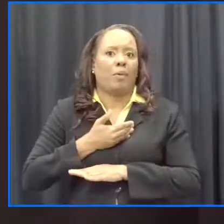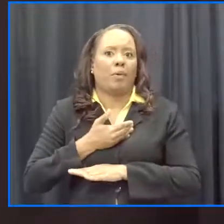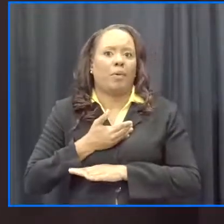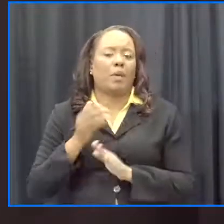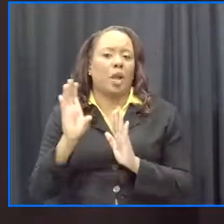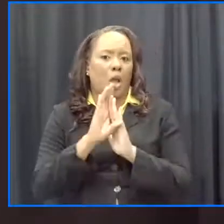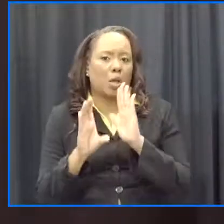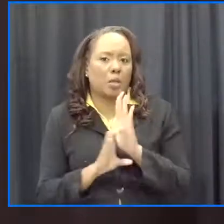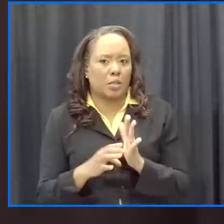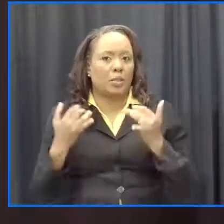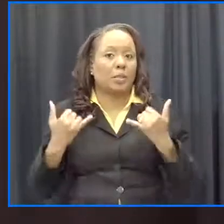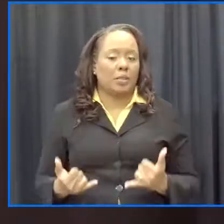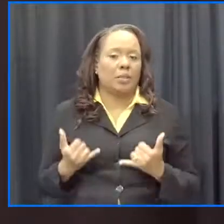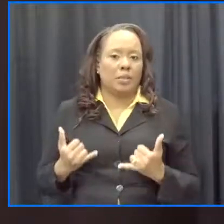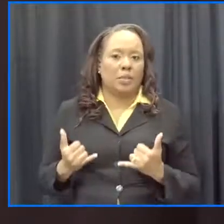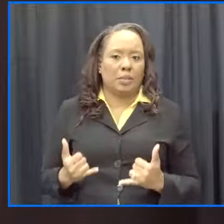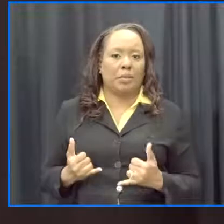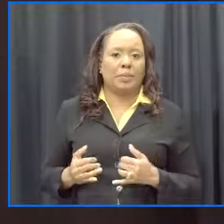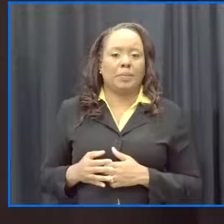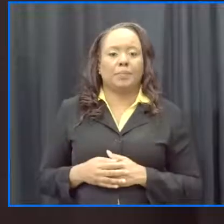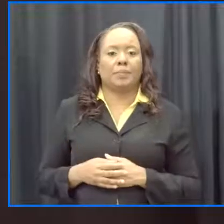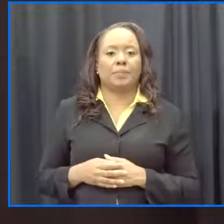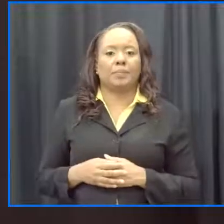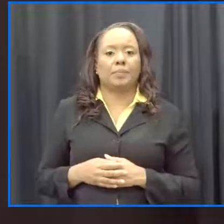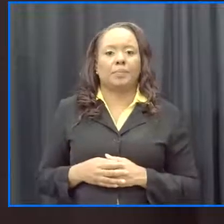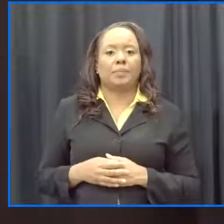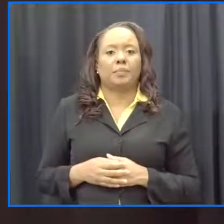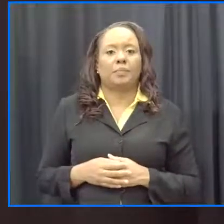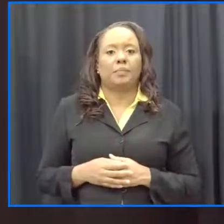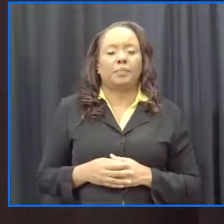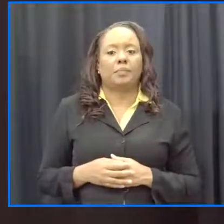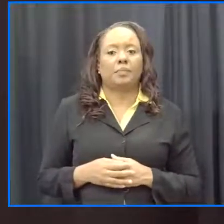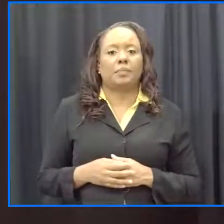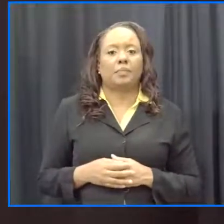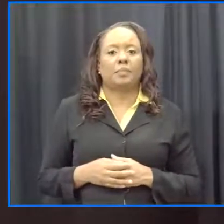draft Constitution we now have to consider.